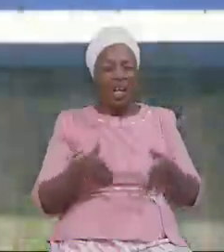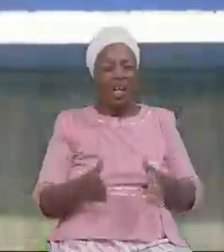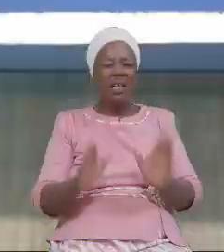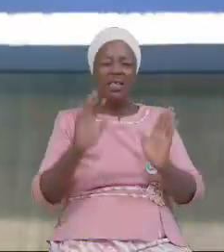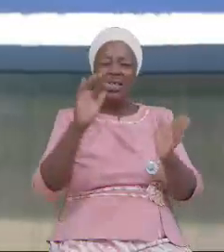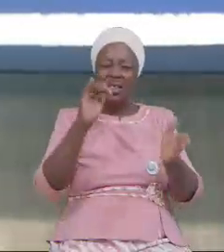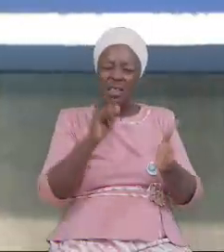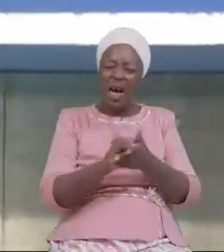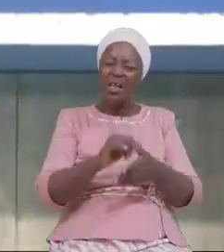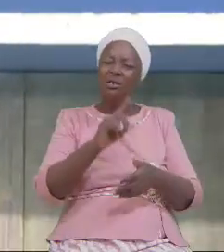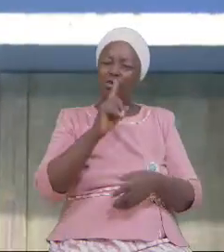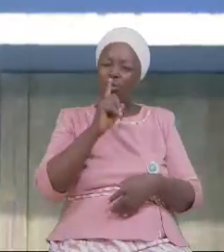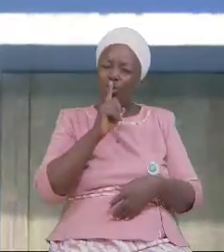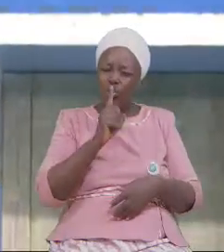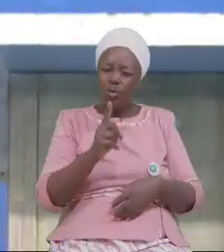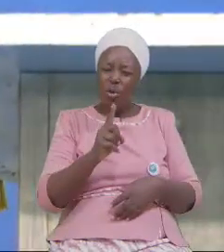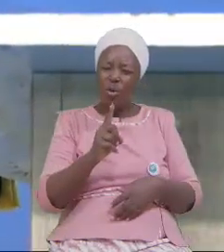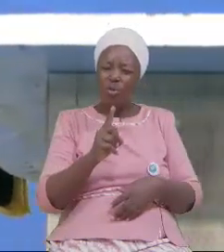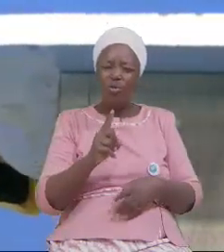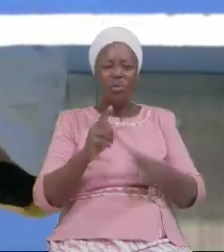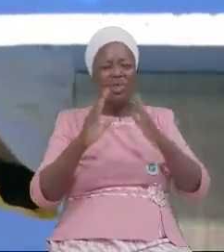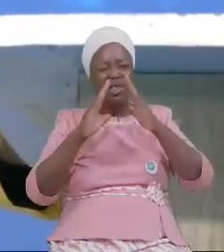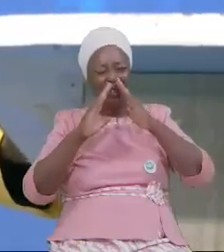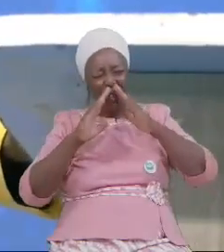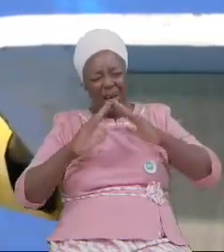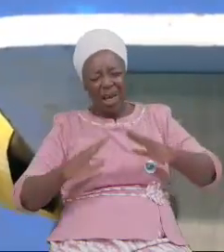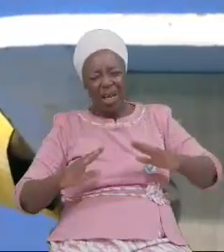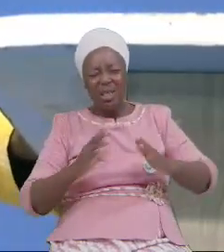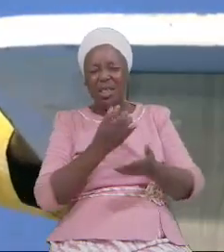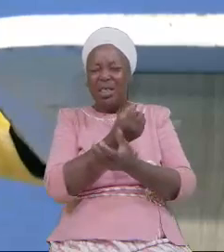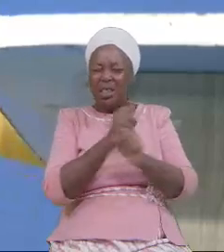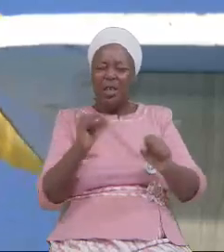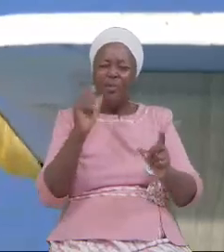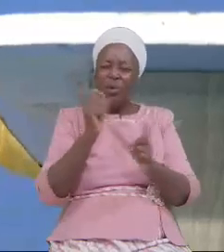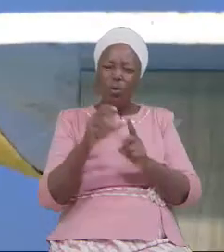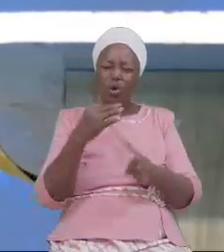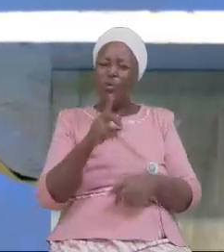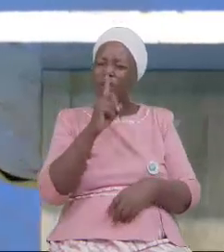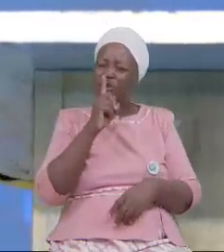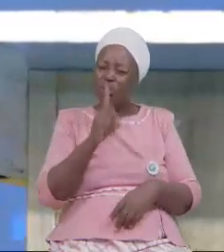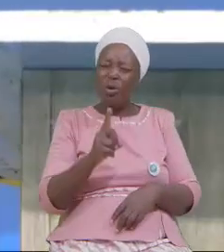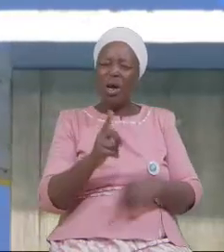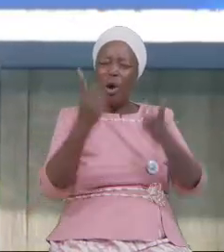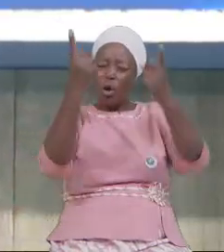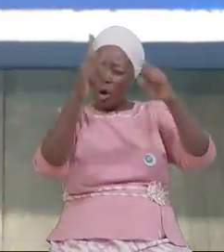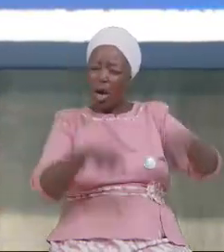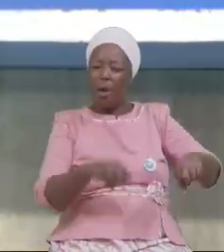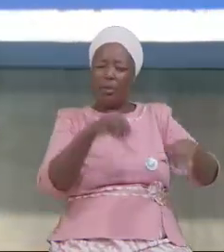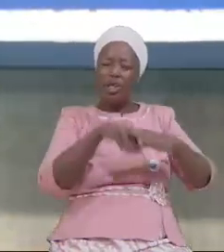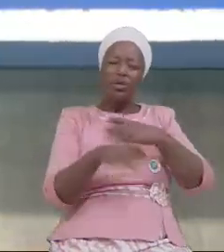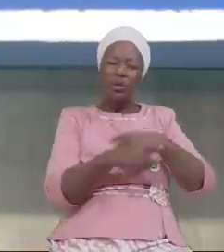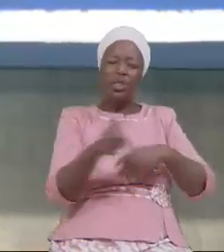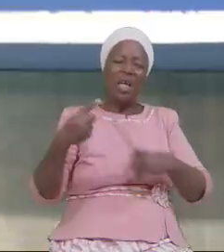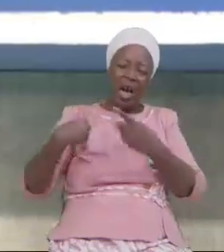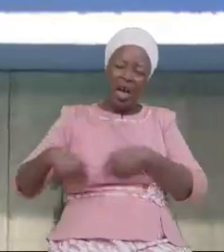sure, silent, saving word of assurance come into their heart right